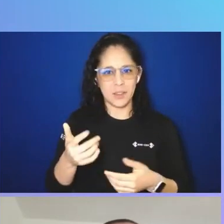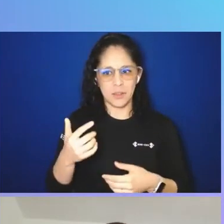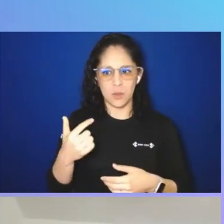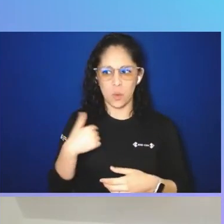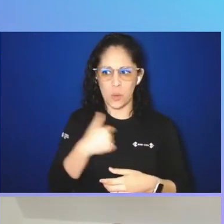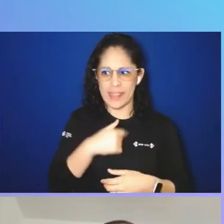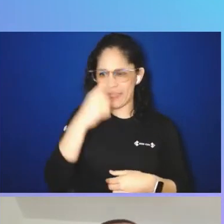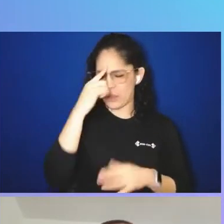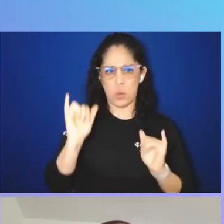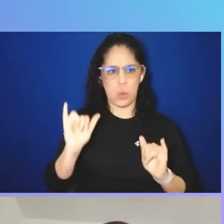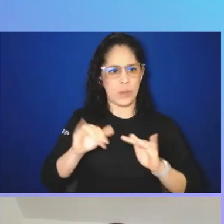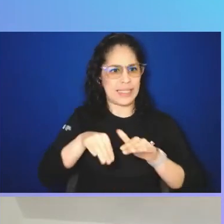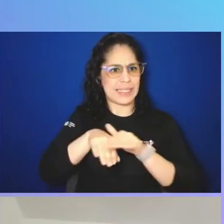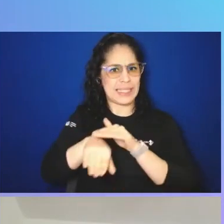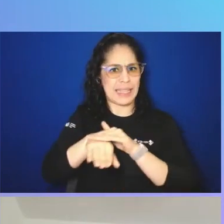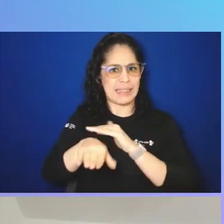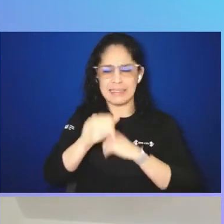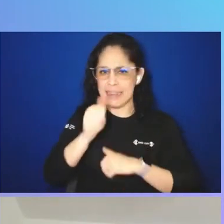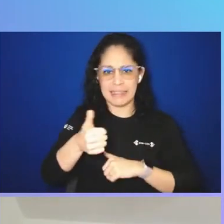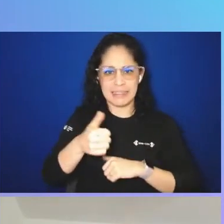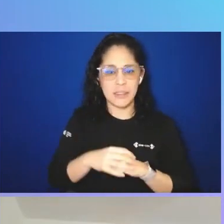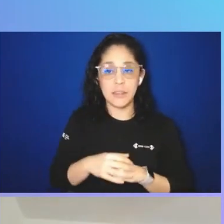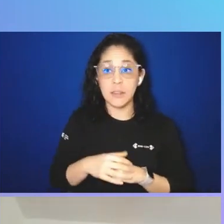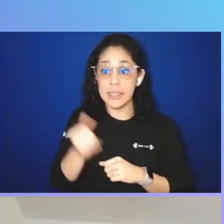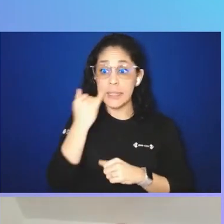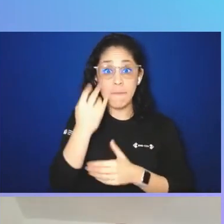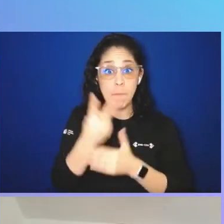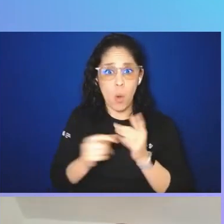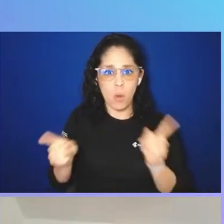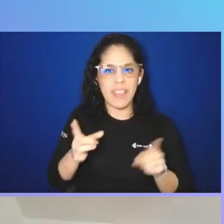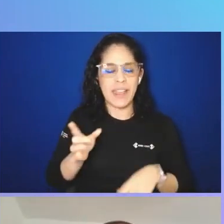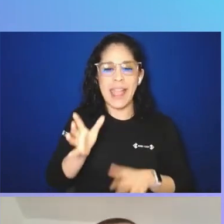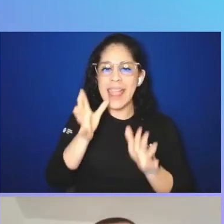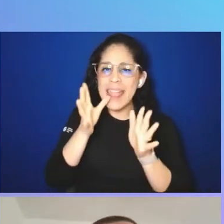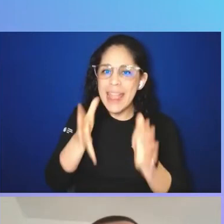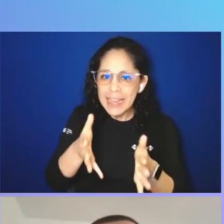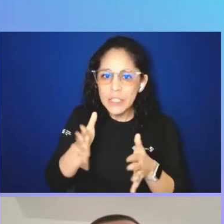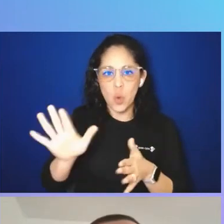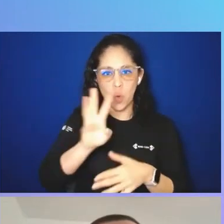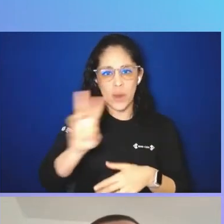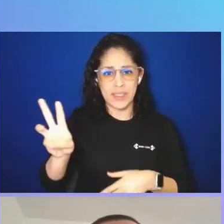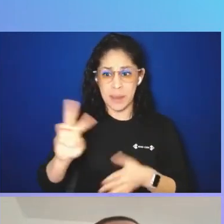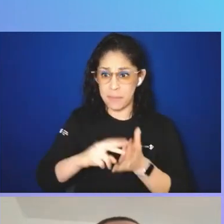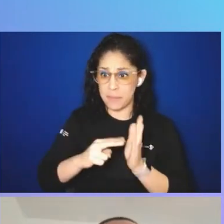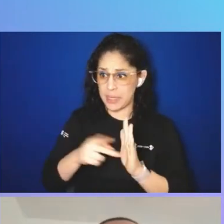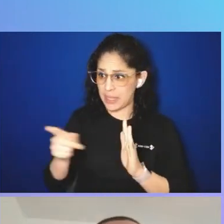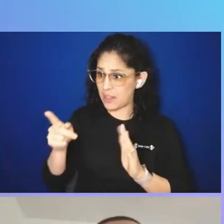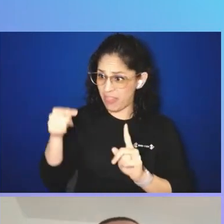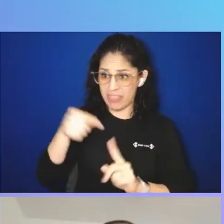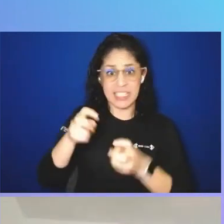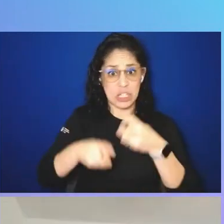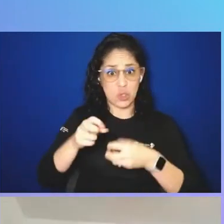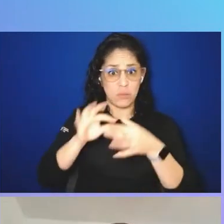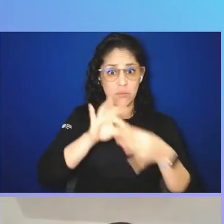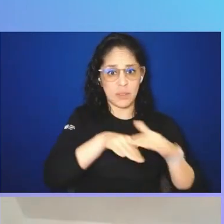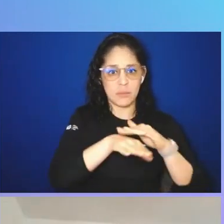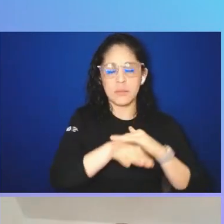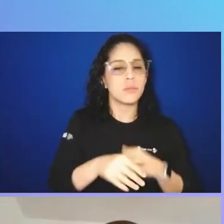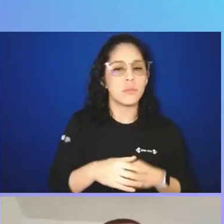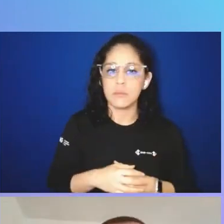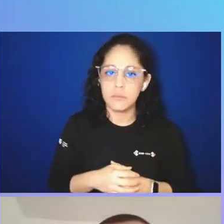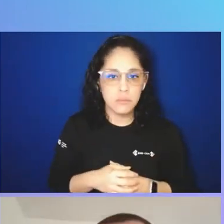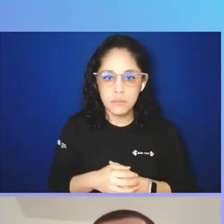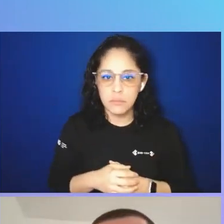If both visitors hate your website equally, it's not an accessibility issue. You've succeeded in creating